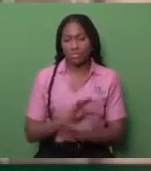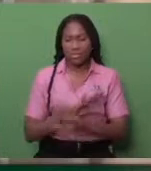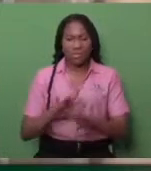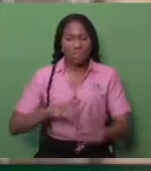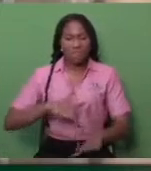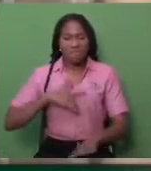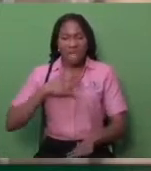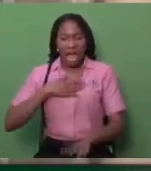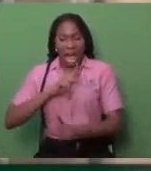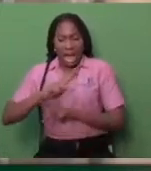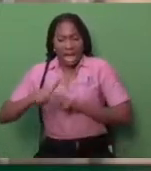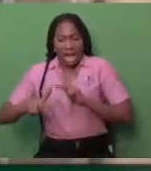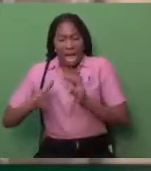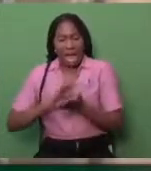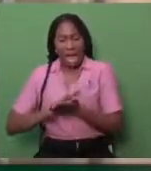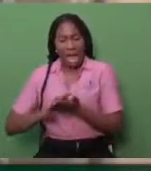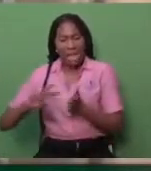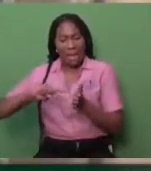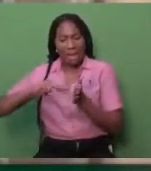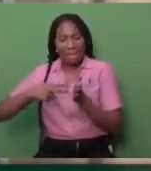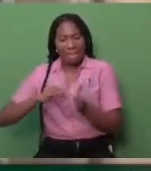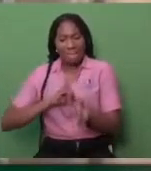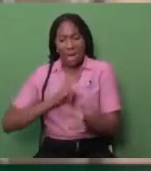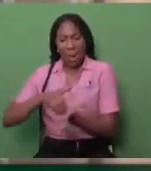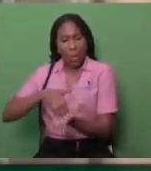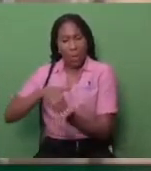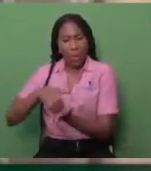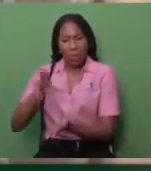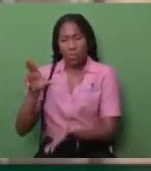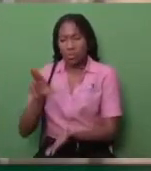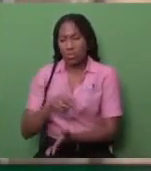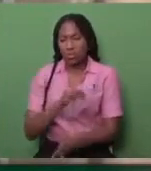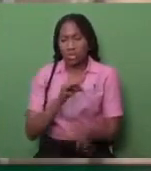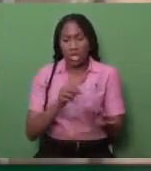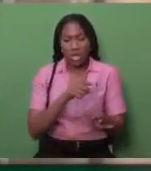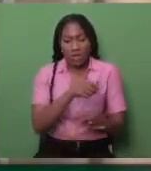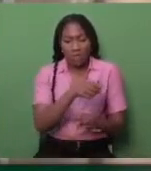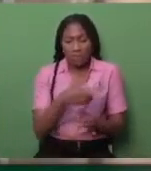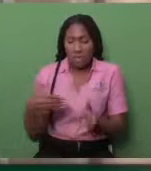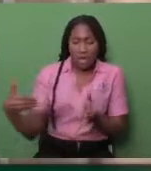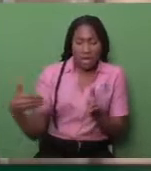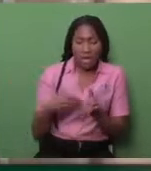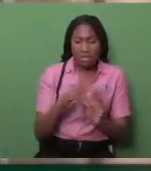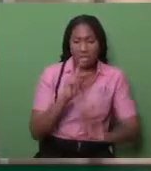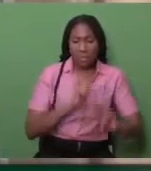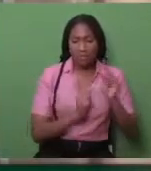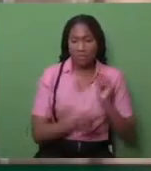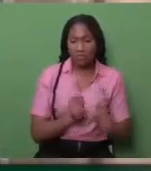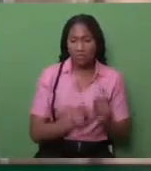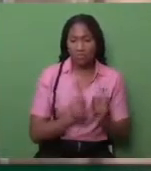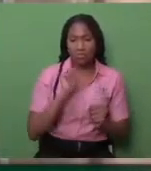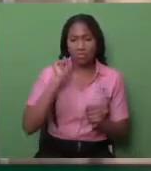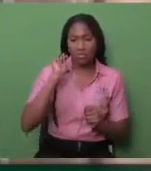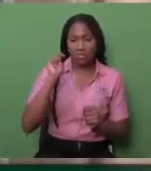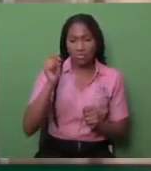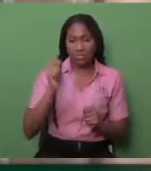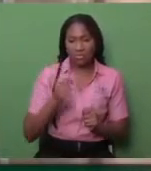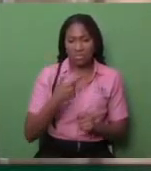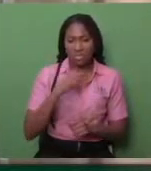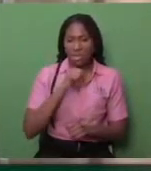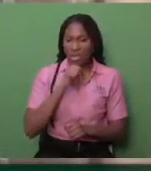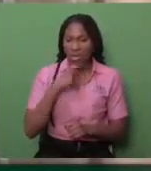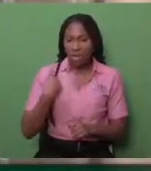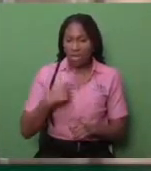for weakness." Those who perpetrate plans against the people of TNT to dehumanize us,